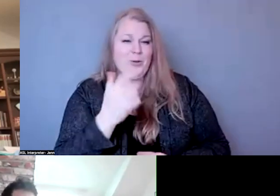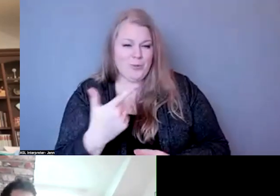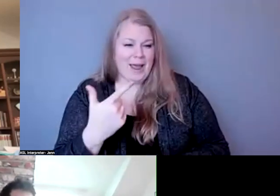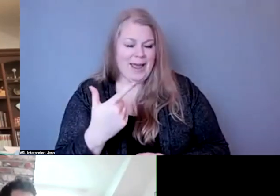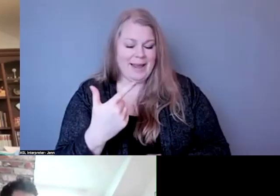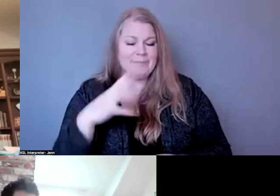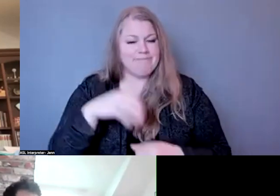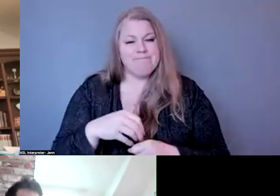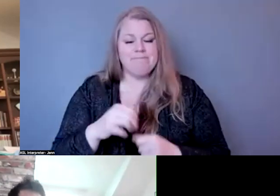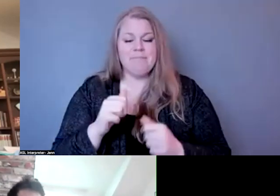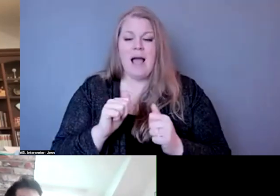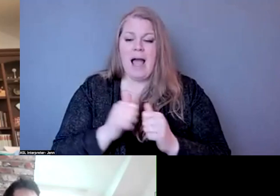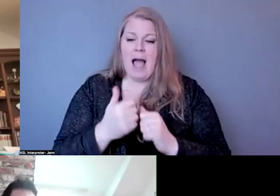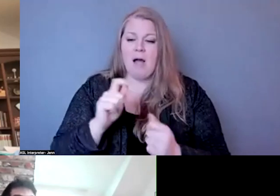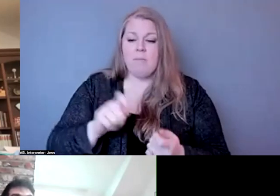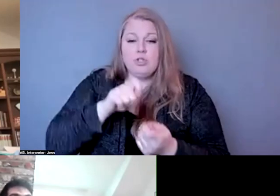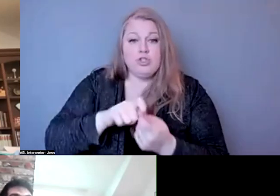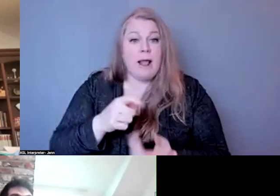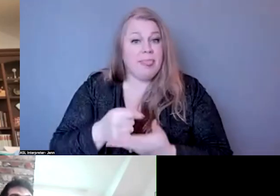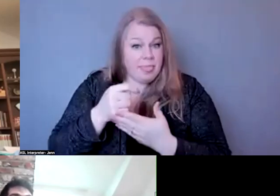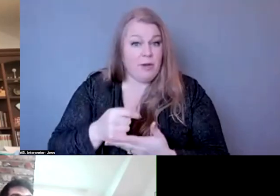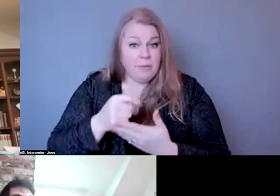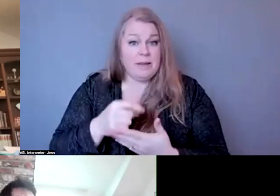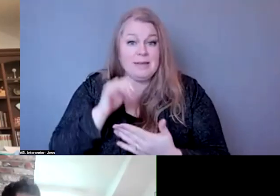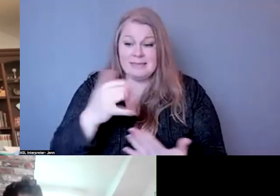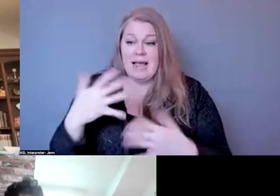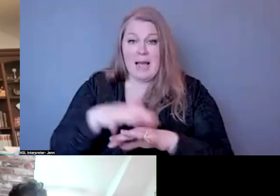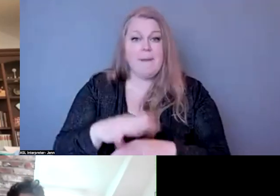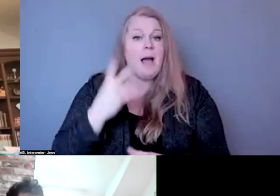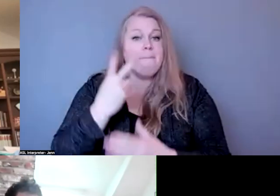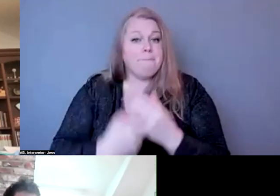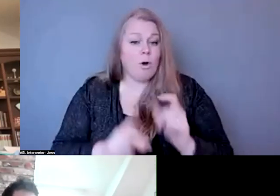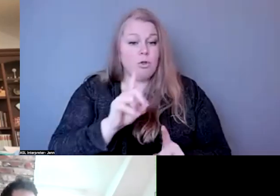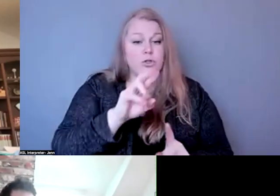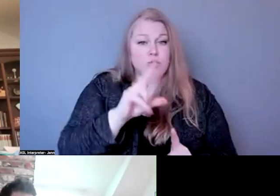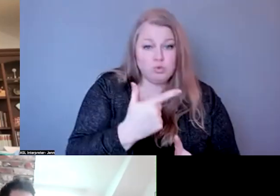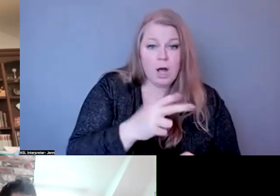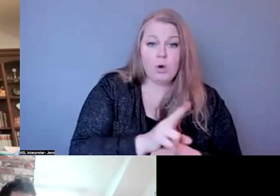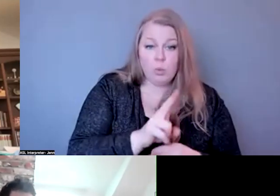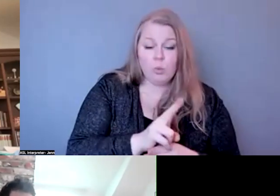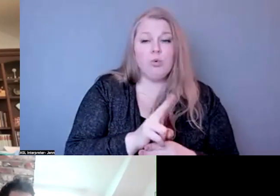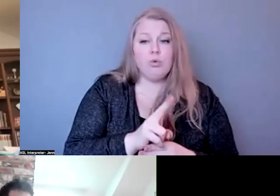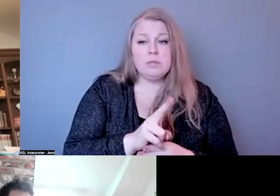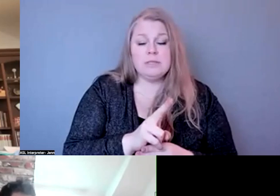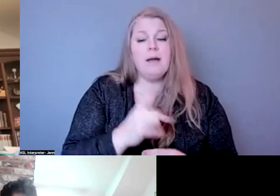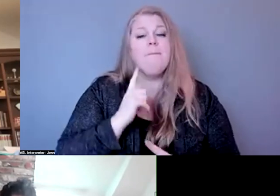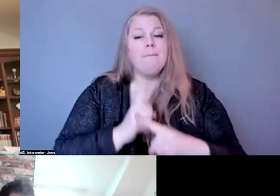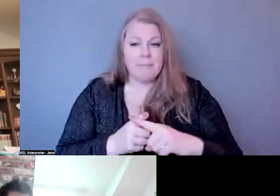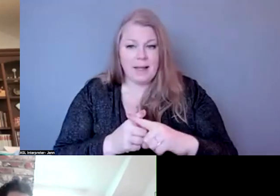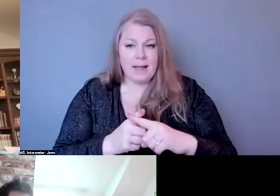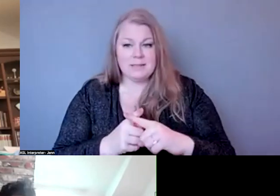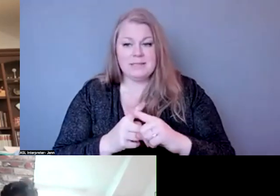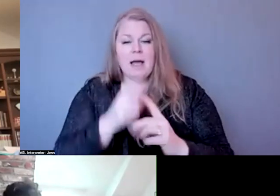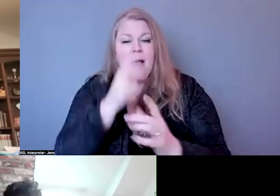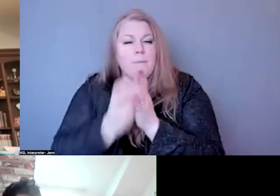about how, as part of certain therapies that combine both drug usage in addition to immersive